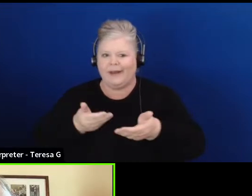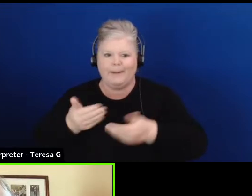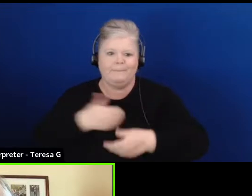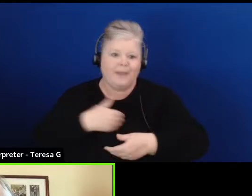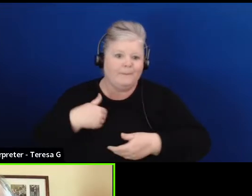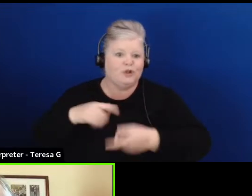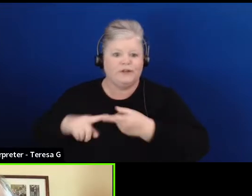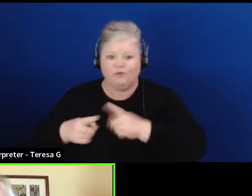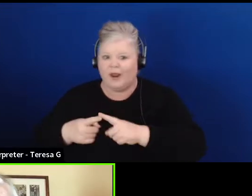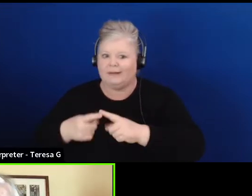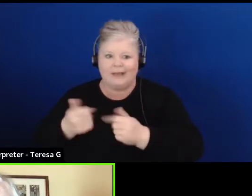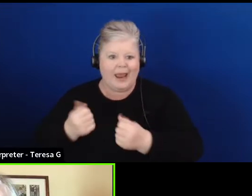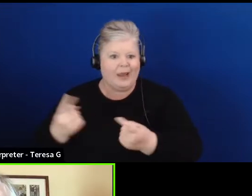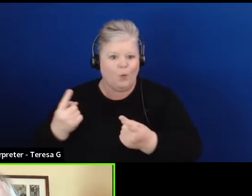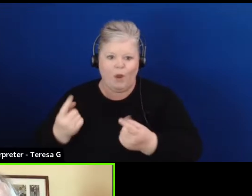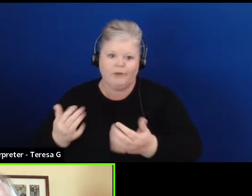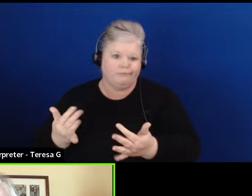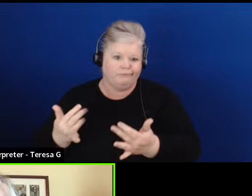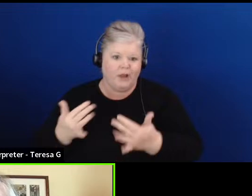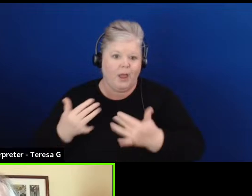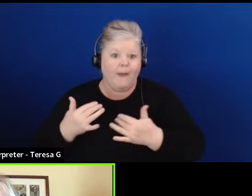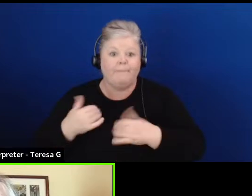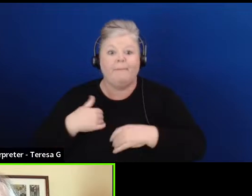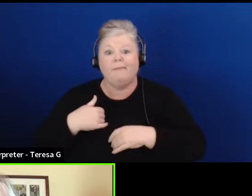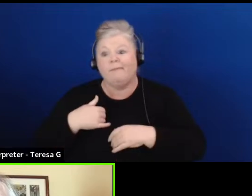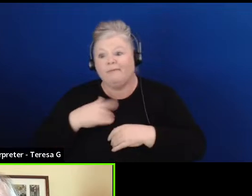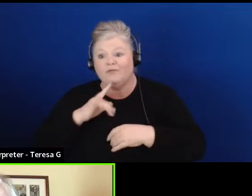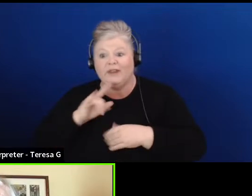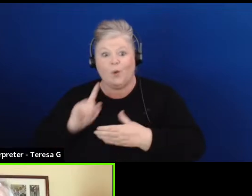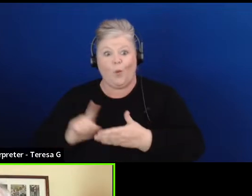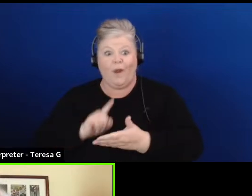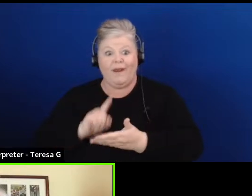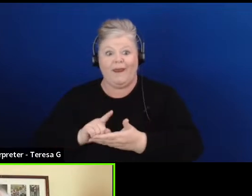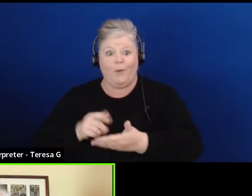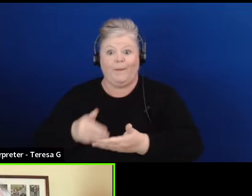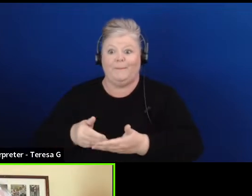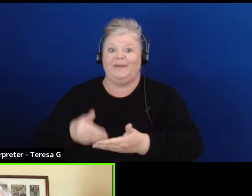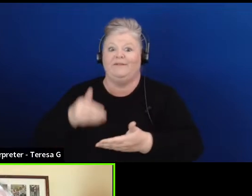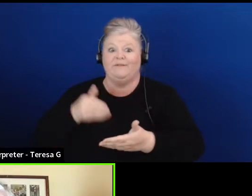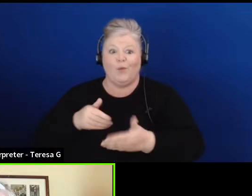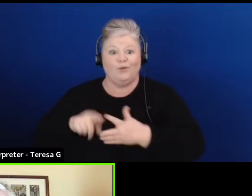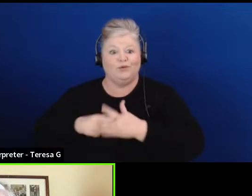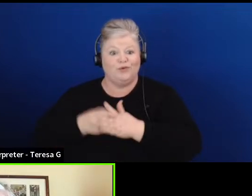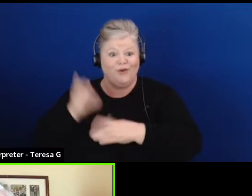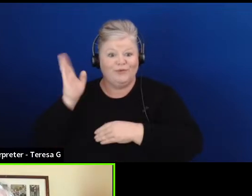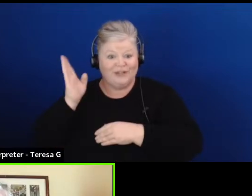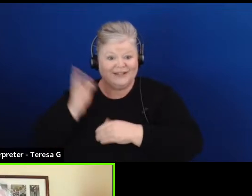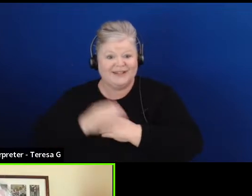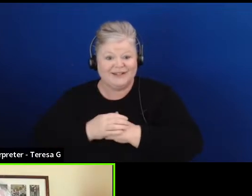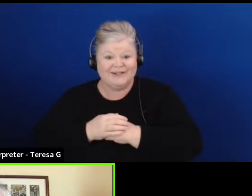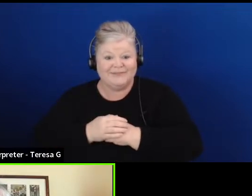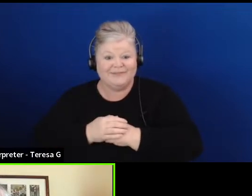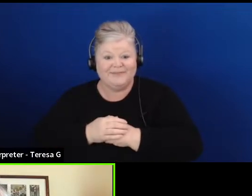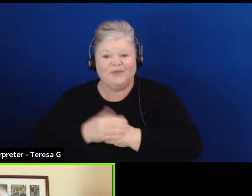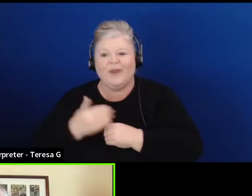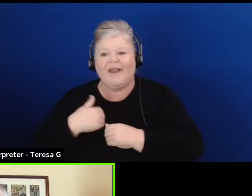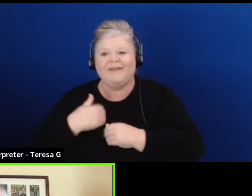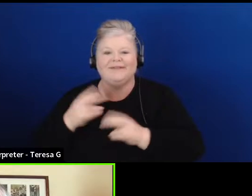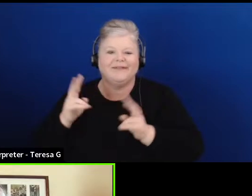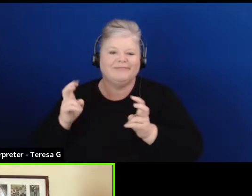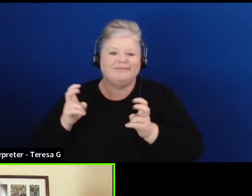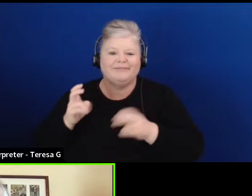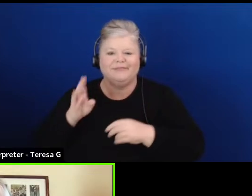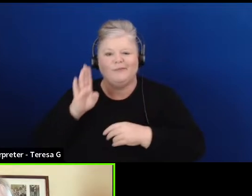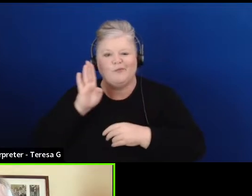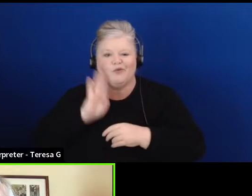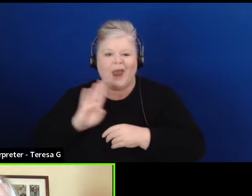come about 45, actually an hour before the actual presentation. And we have what's called a brown bag or bring your